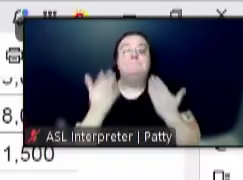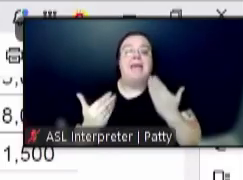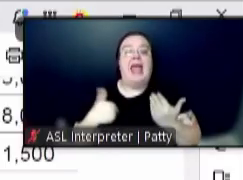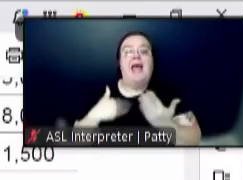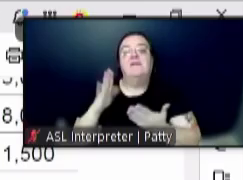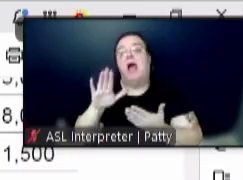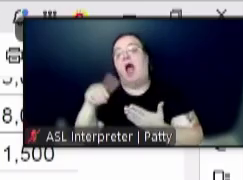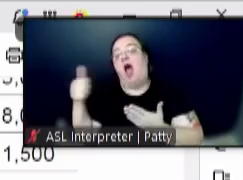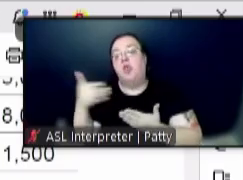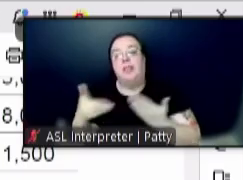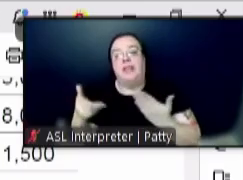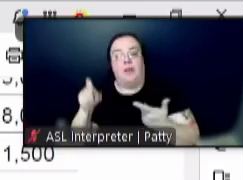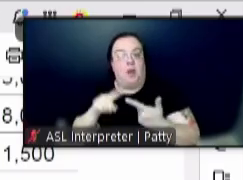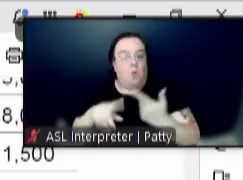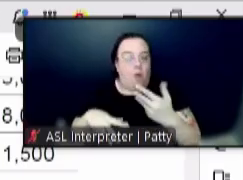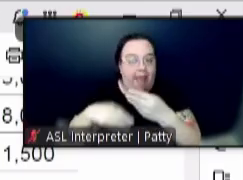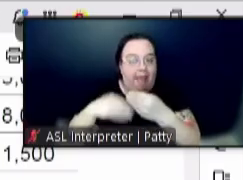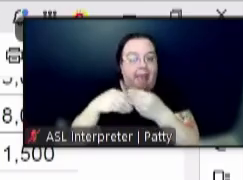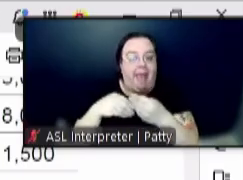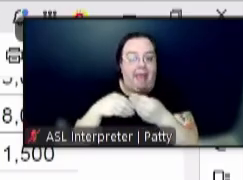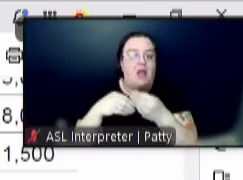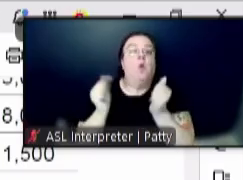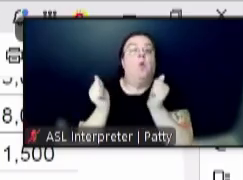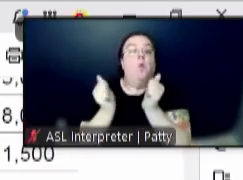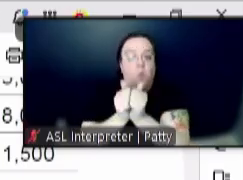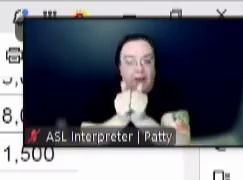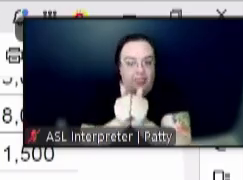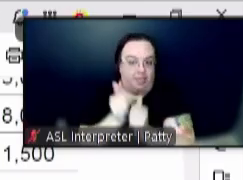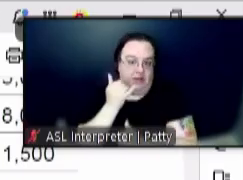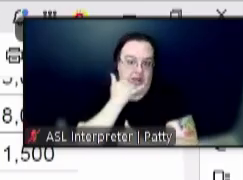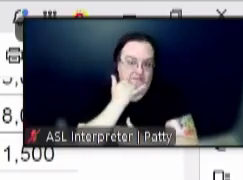we need to add with the telephones.